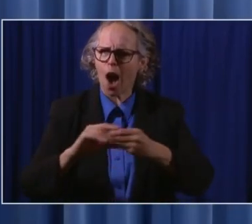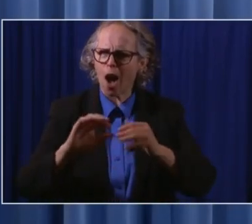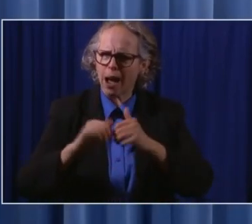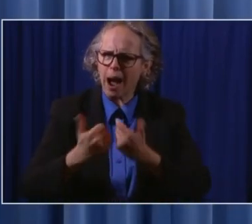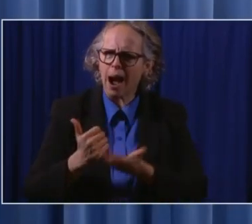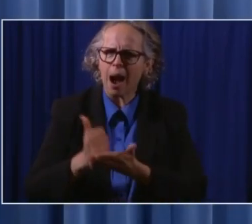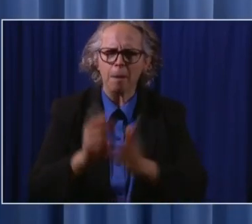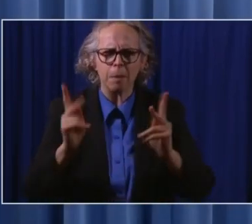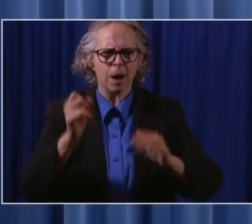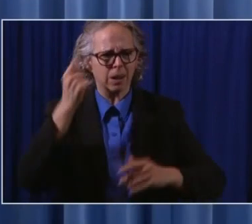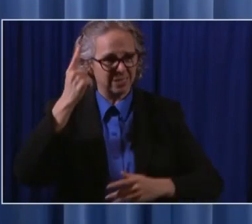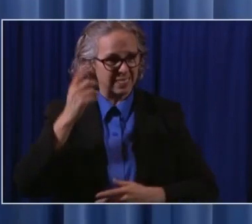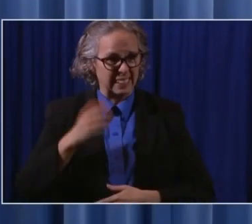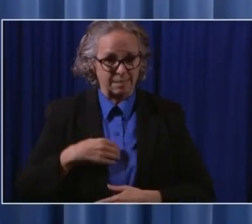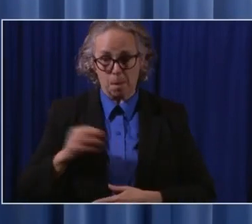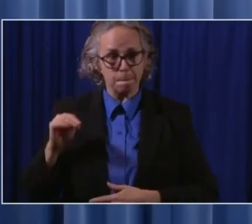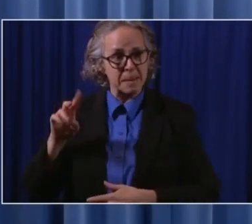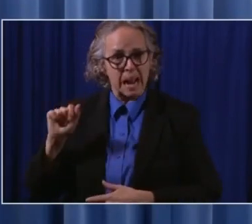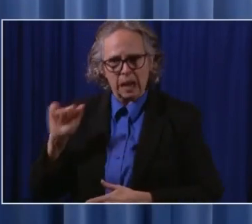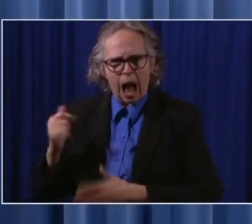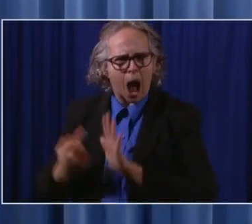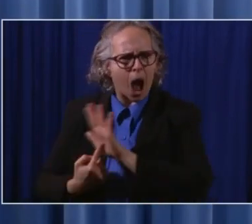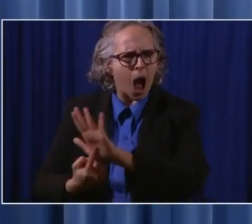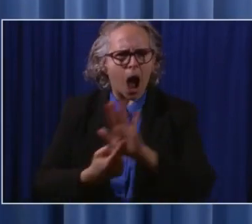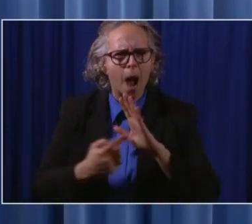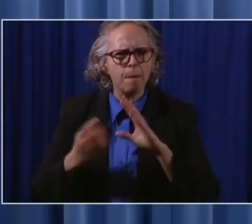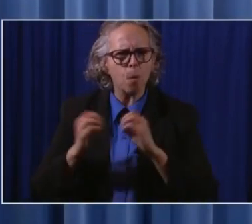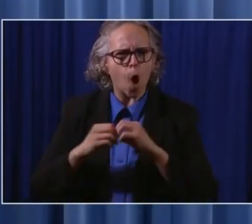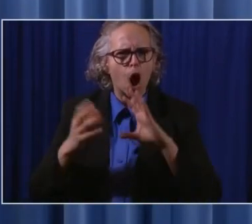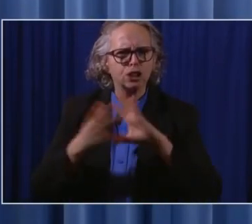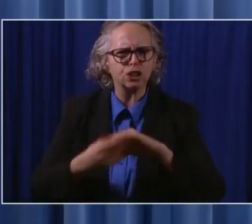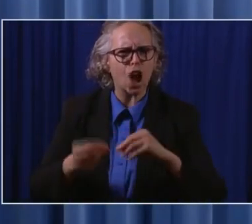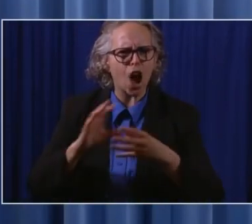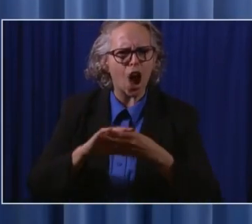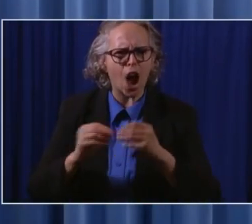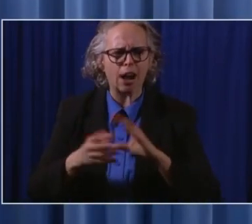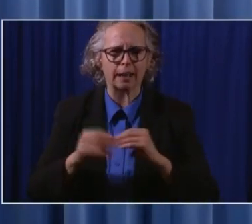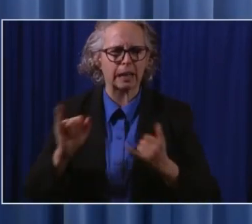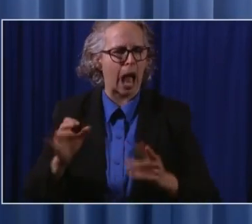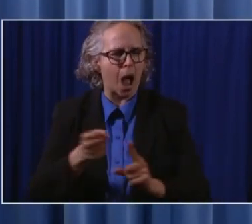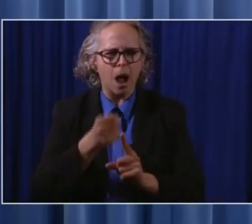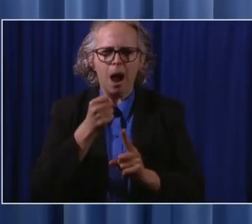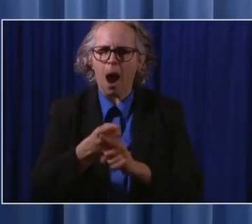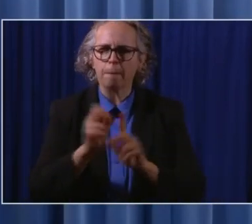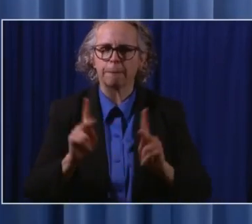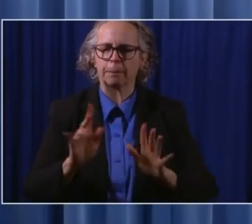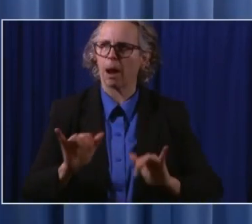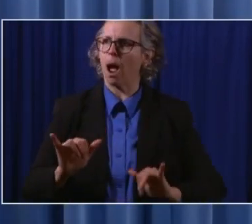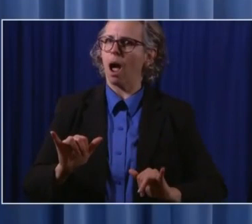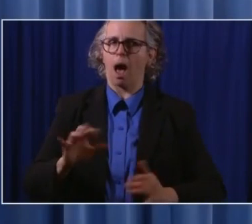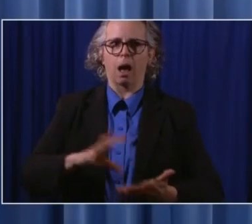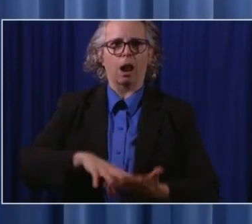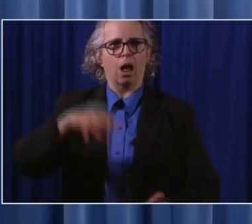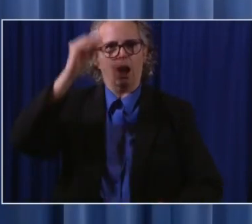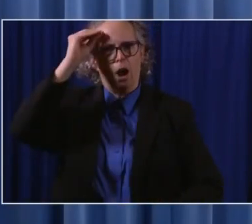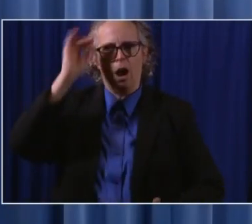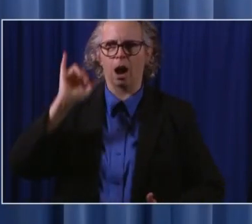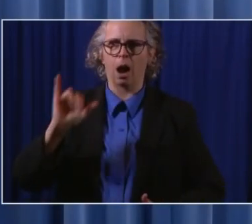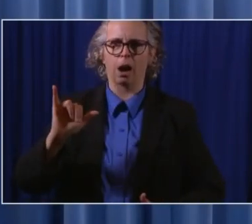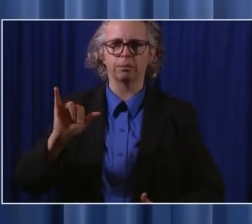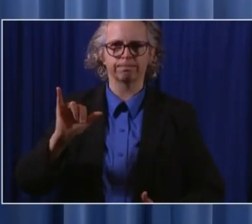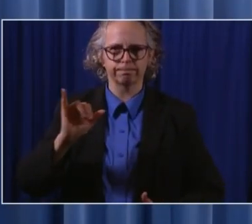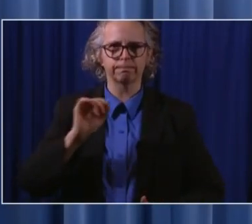the more people will understand this is how people are getting infected. So I'll come back. I'll come back next